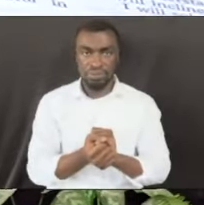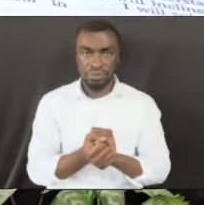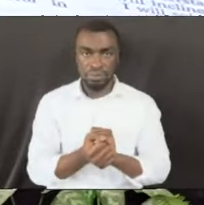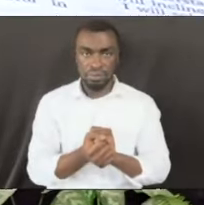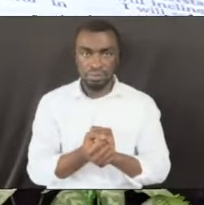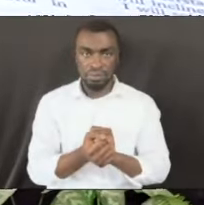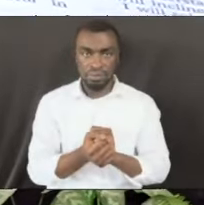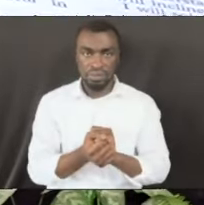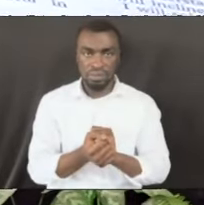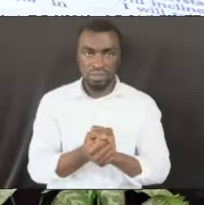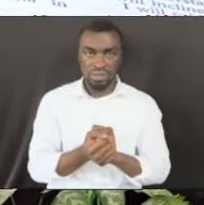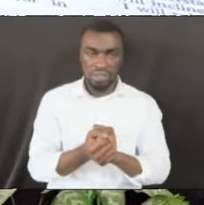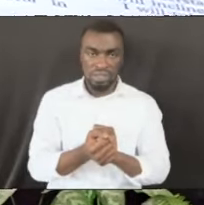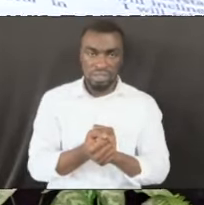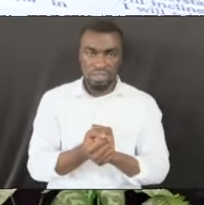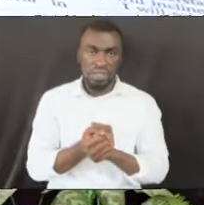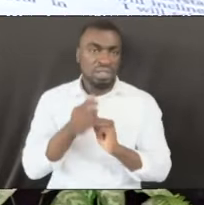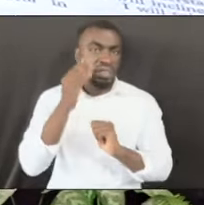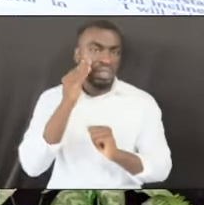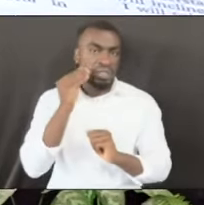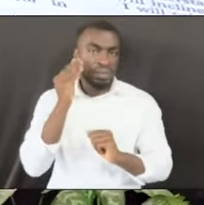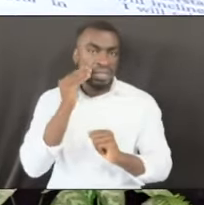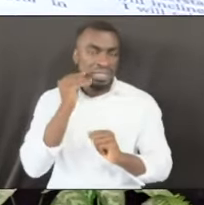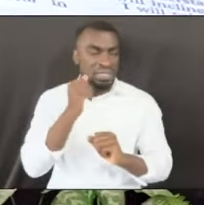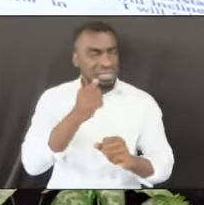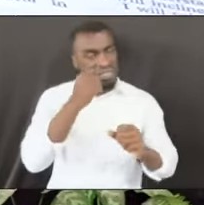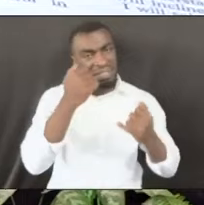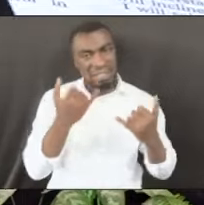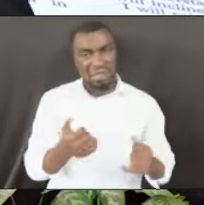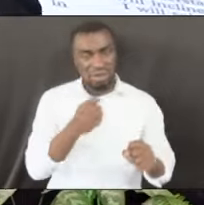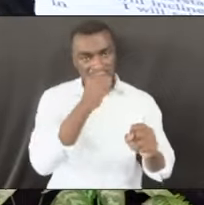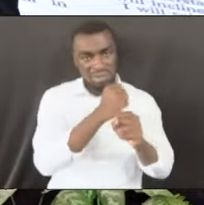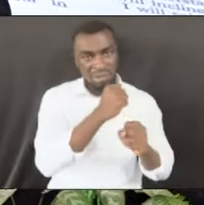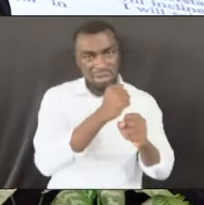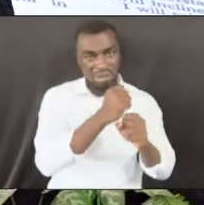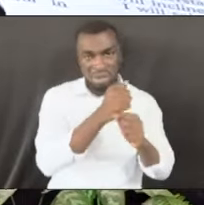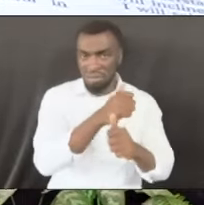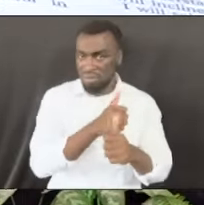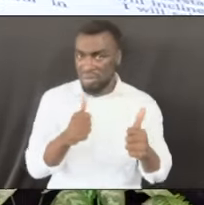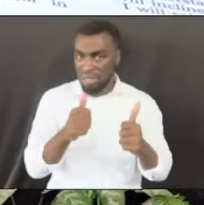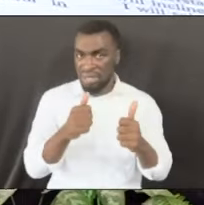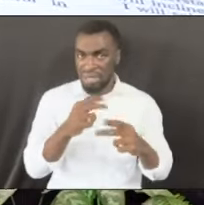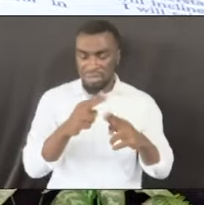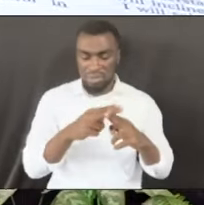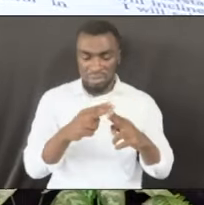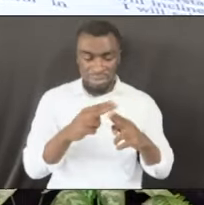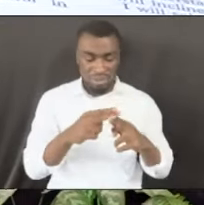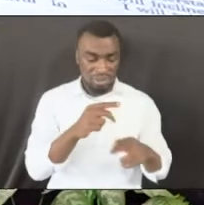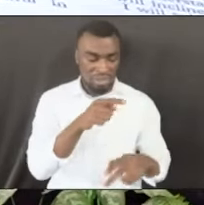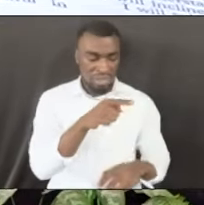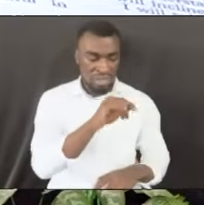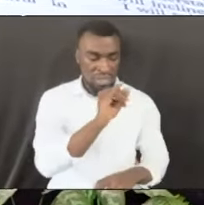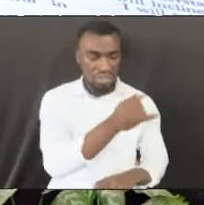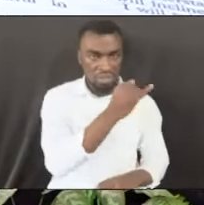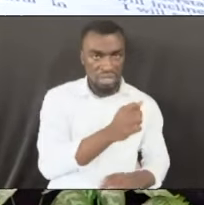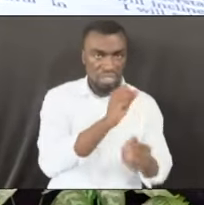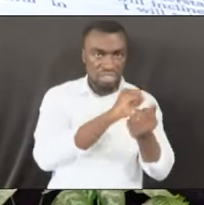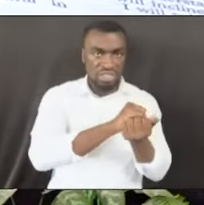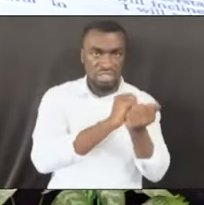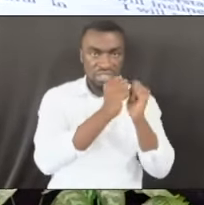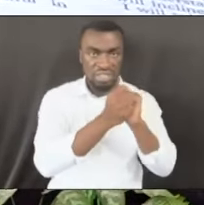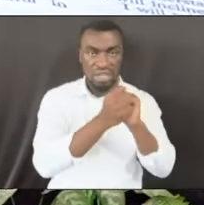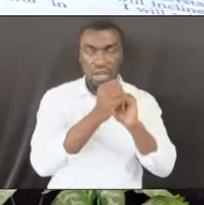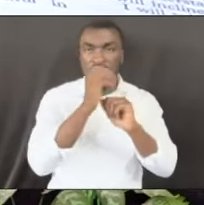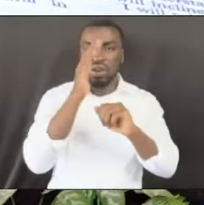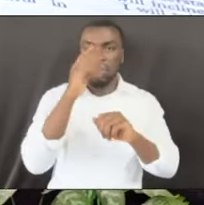The fish experience has done its work. As soon as he was converted, God again orders the fish